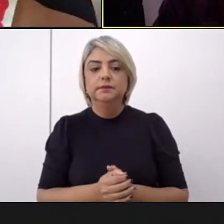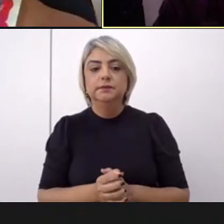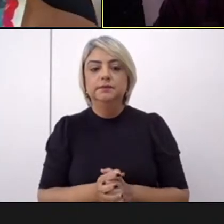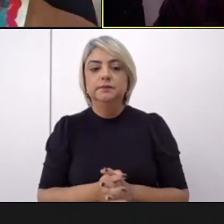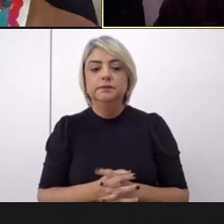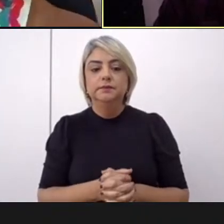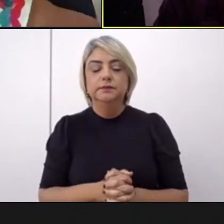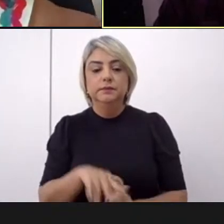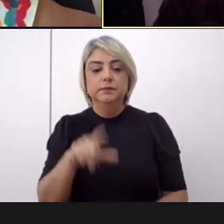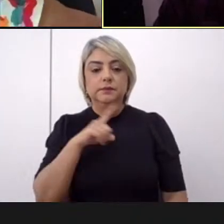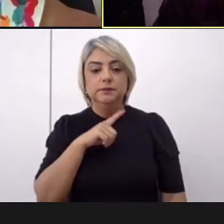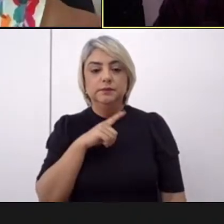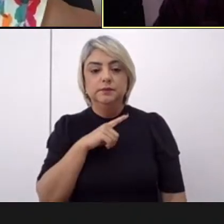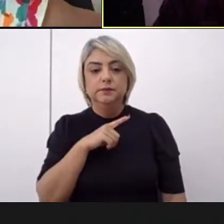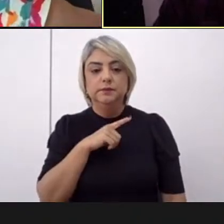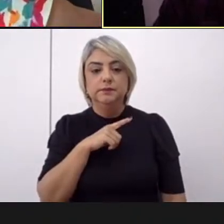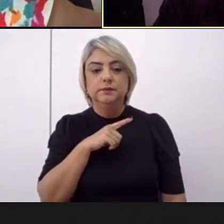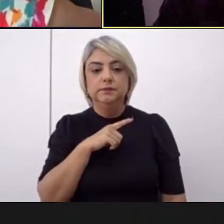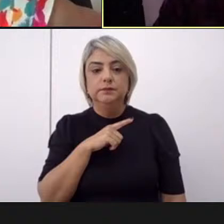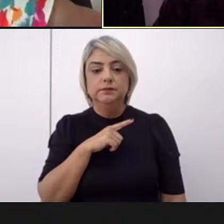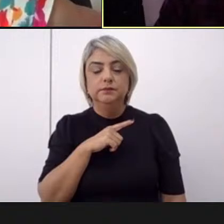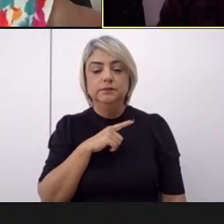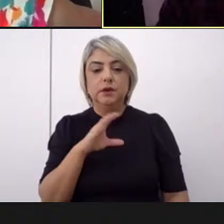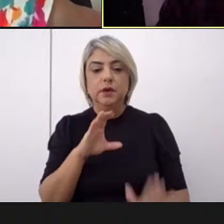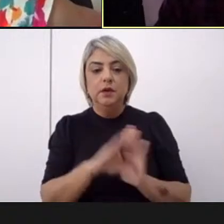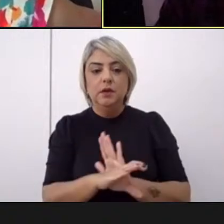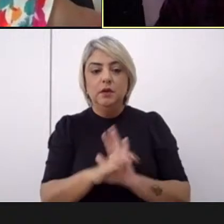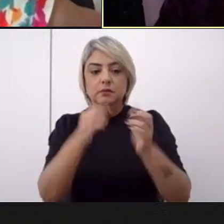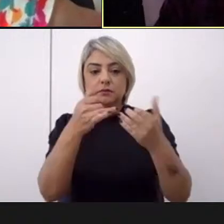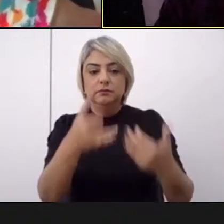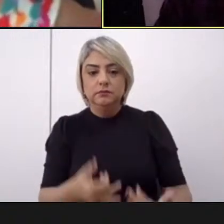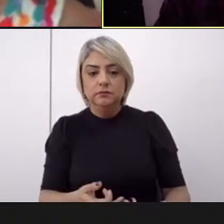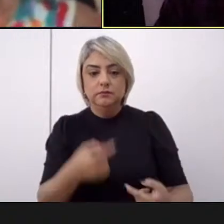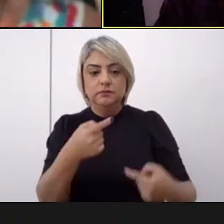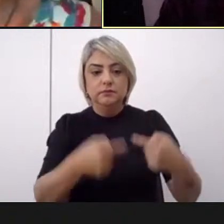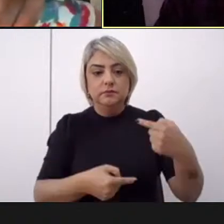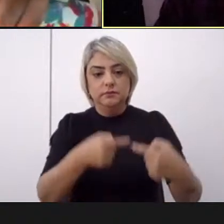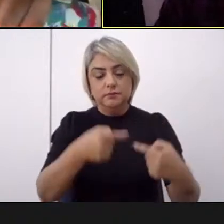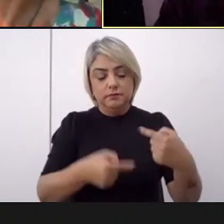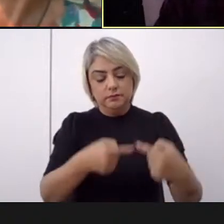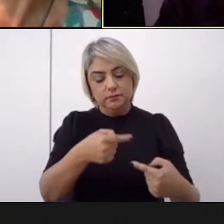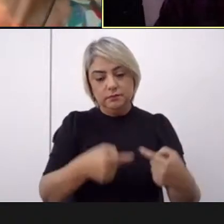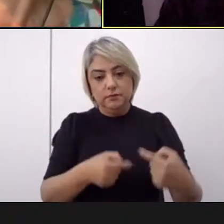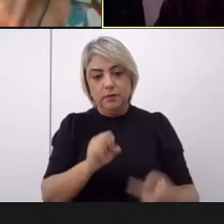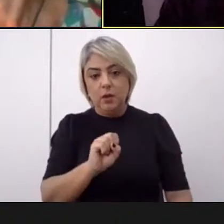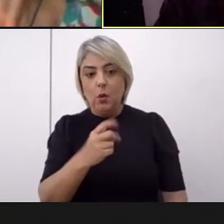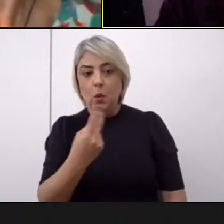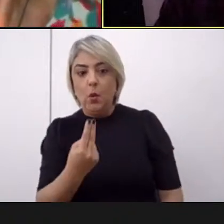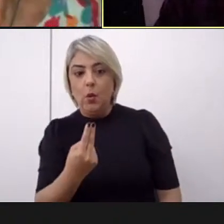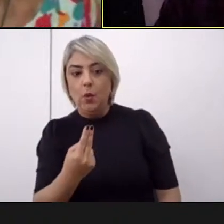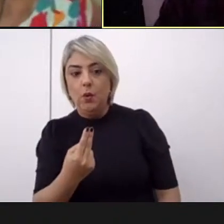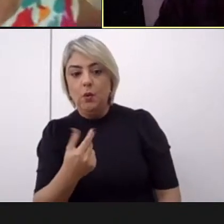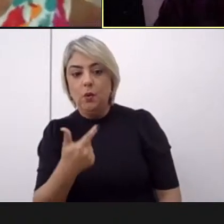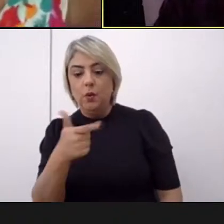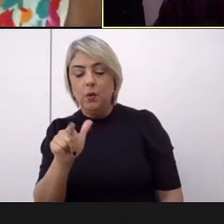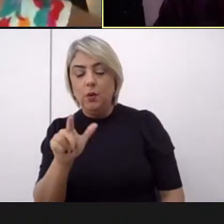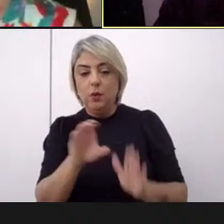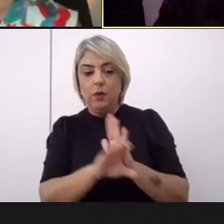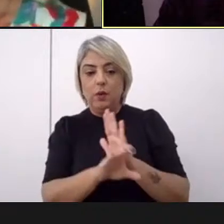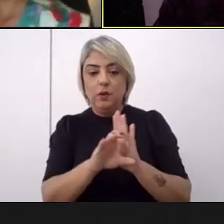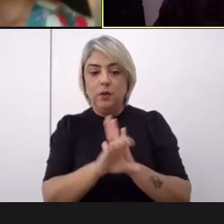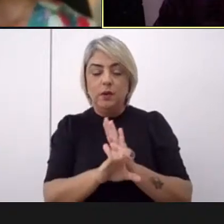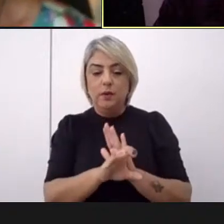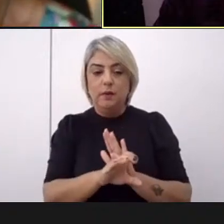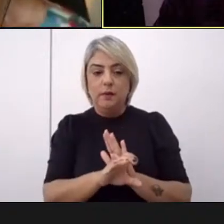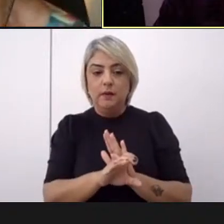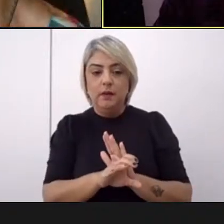public policies, but we have also another chapter about the international circulation